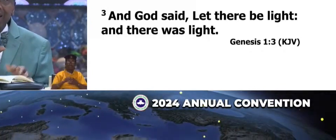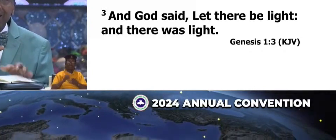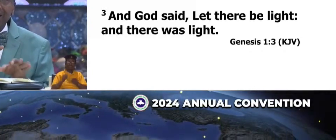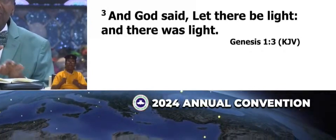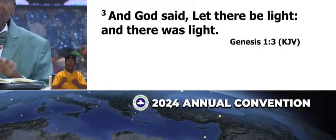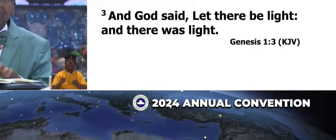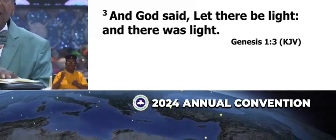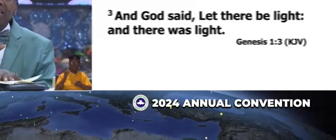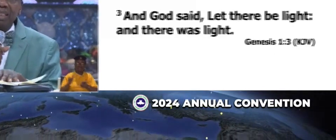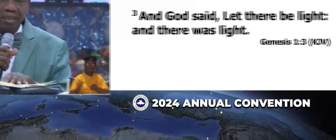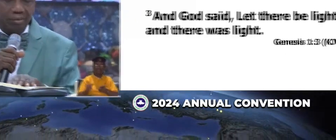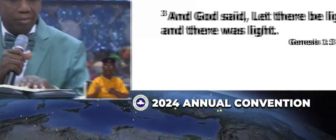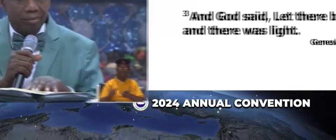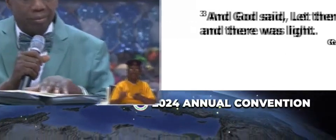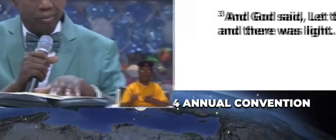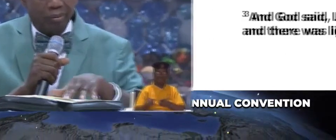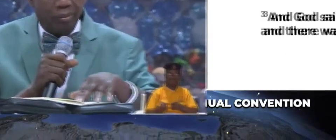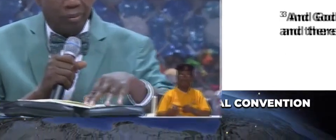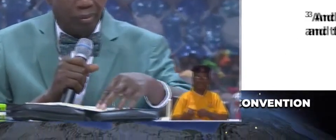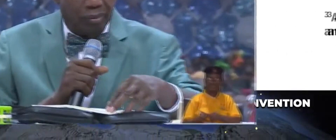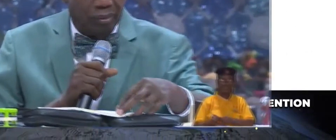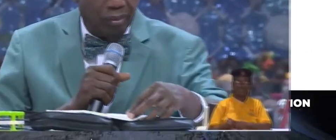immediately there was light.